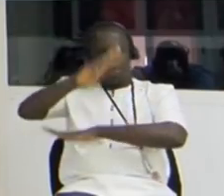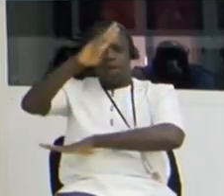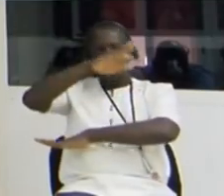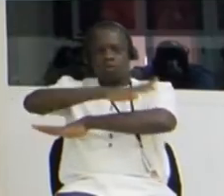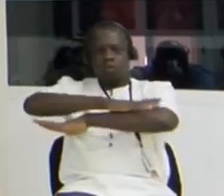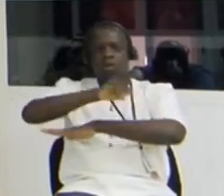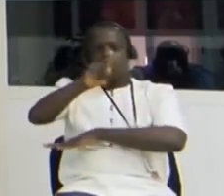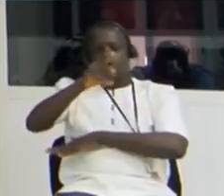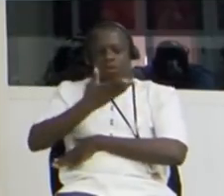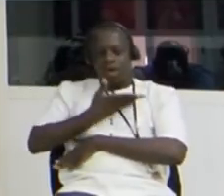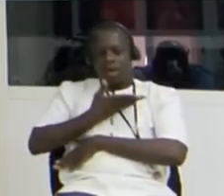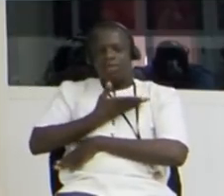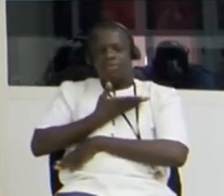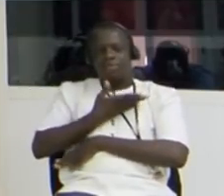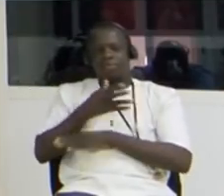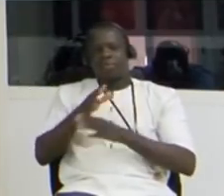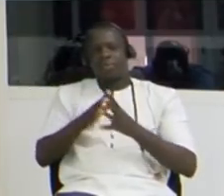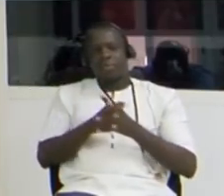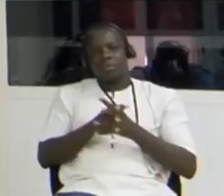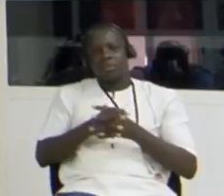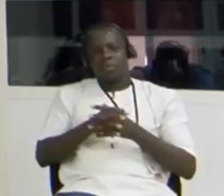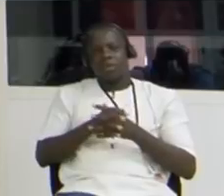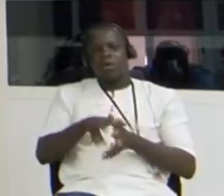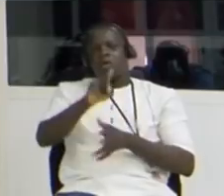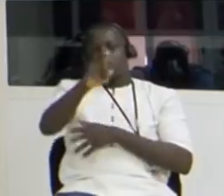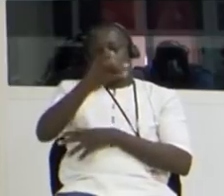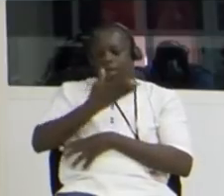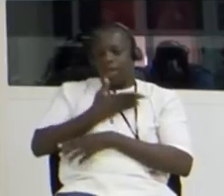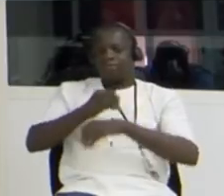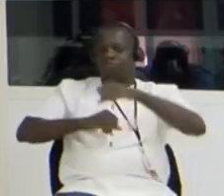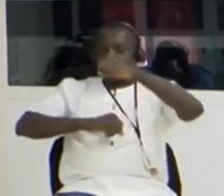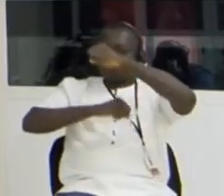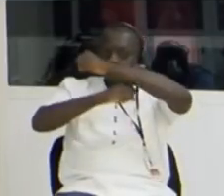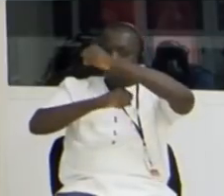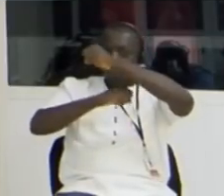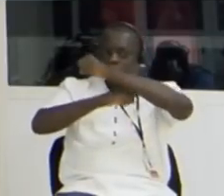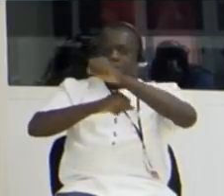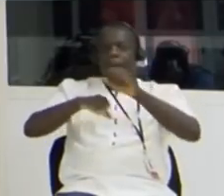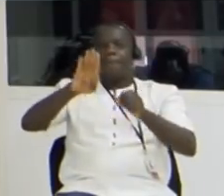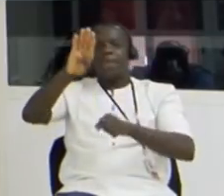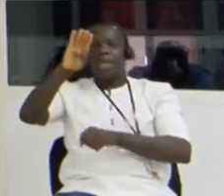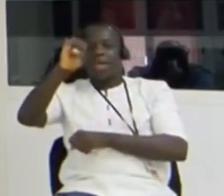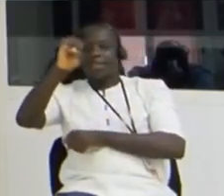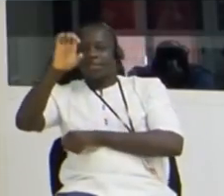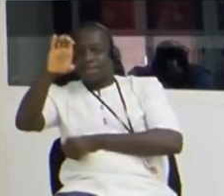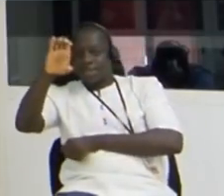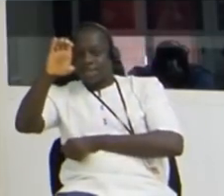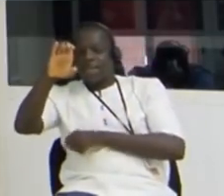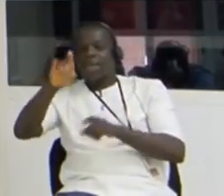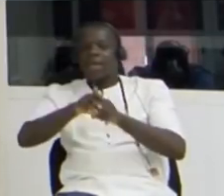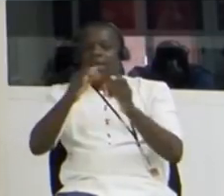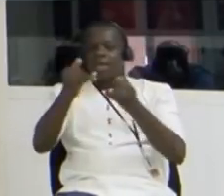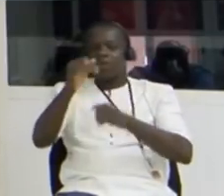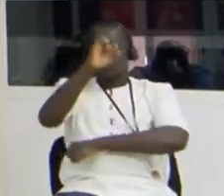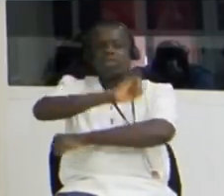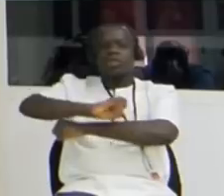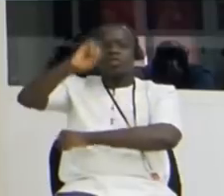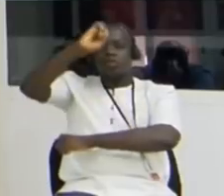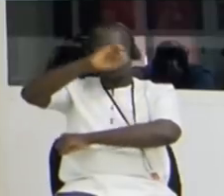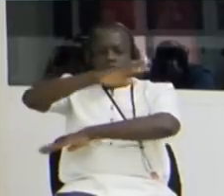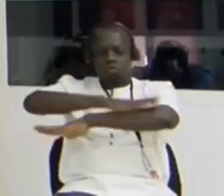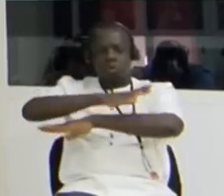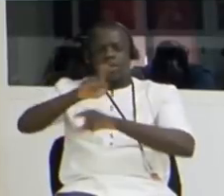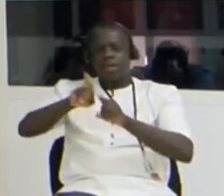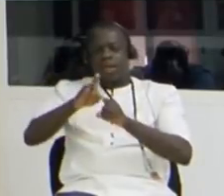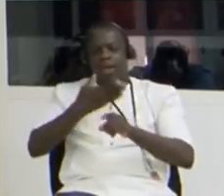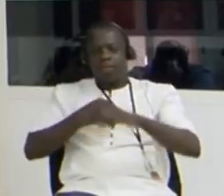you get you are entitled to a scholarship up to bachelor's degree. Then at the senior secondary level, you are entitled